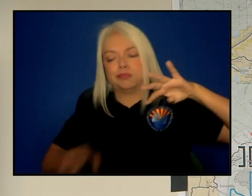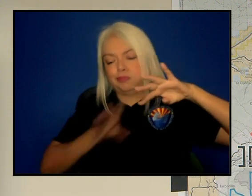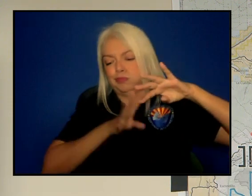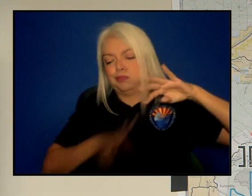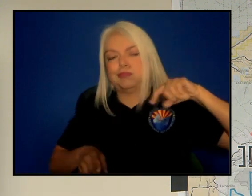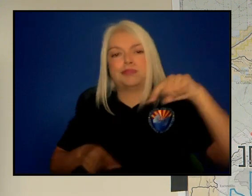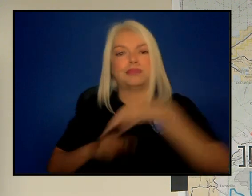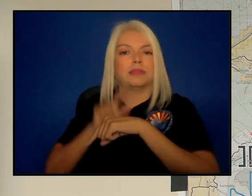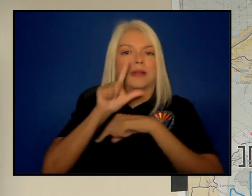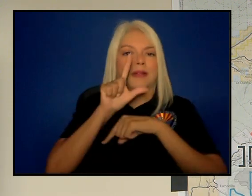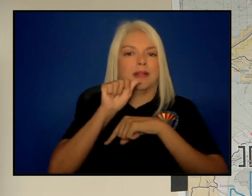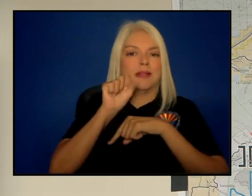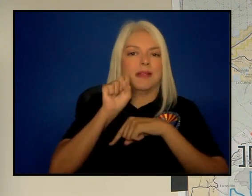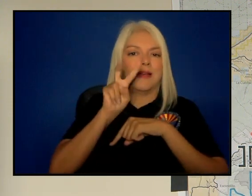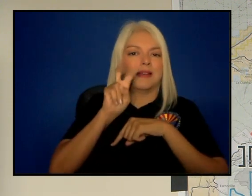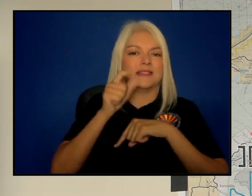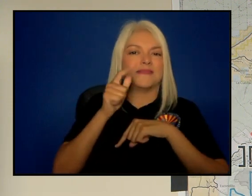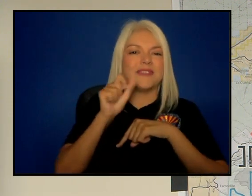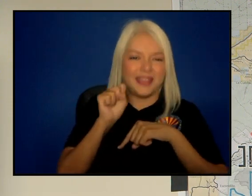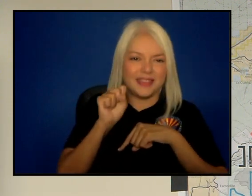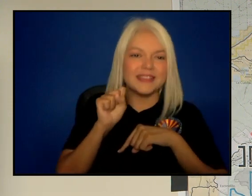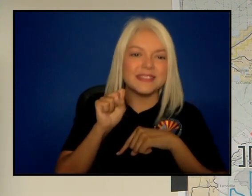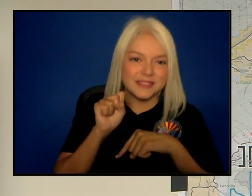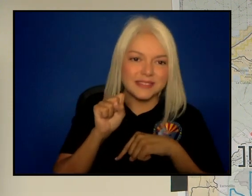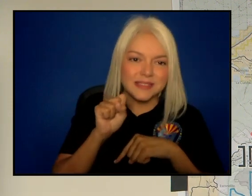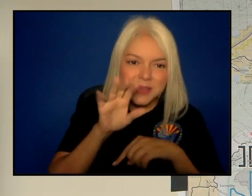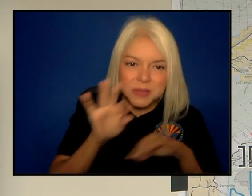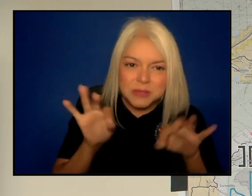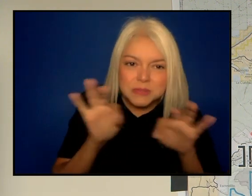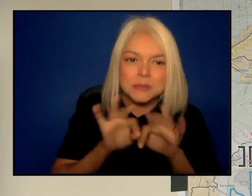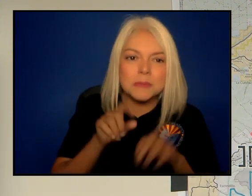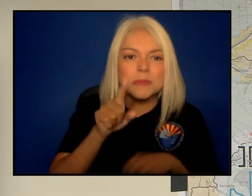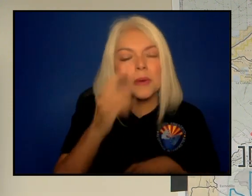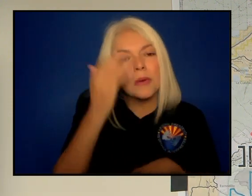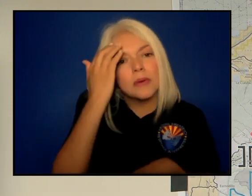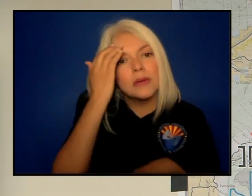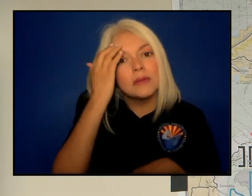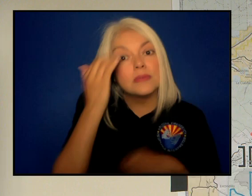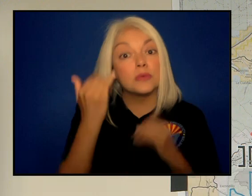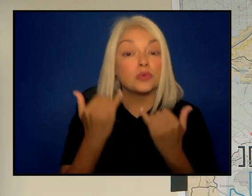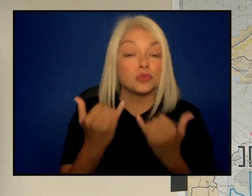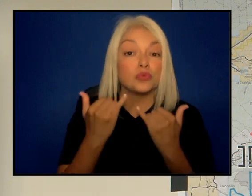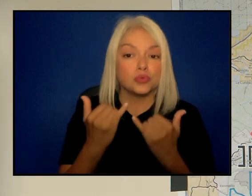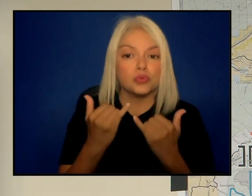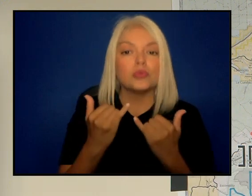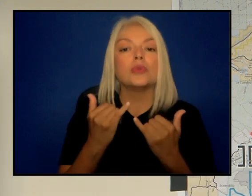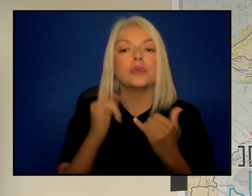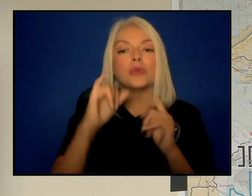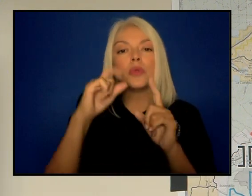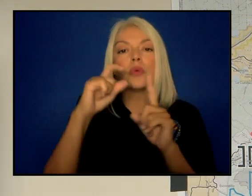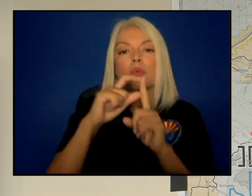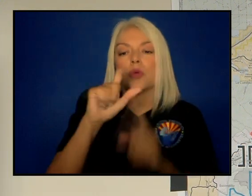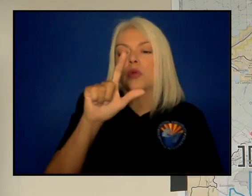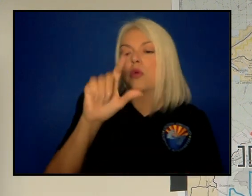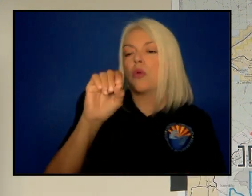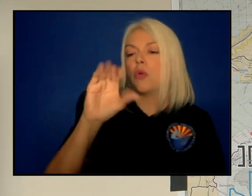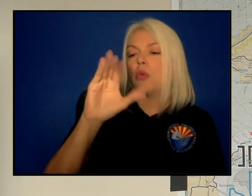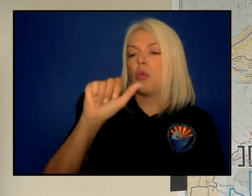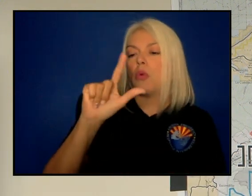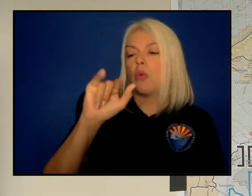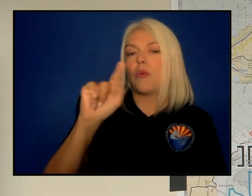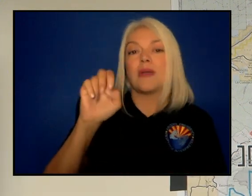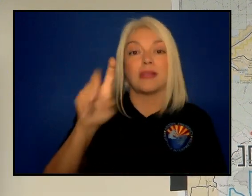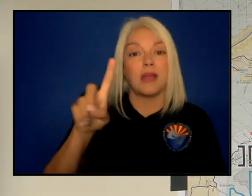biggest thing to kind of keep in mind as we're going in through the day today are the terms localized and distant